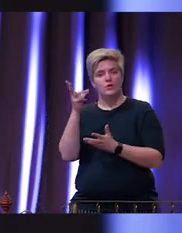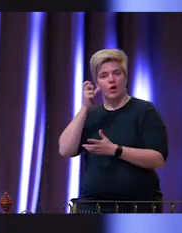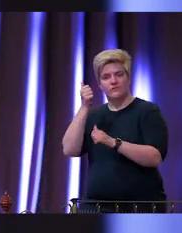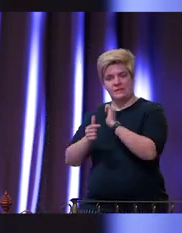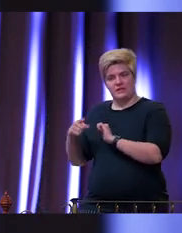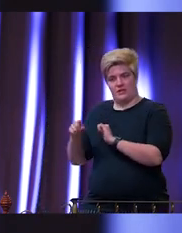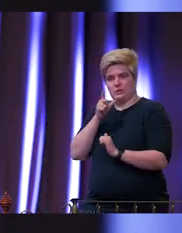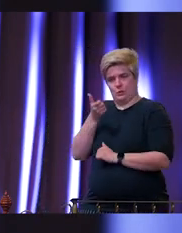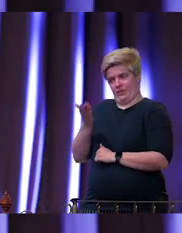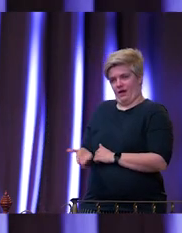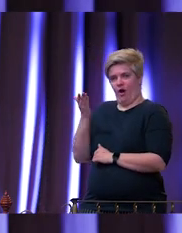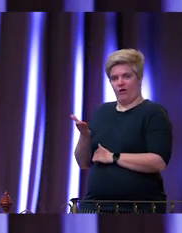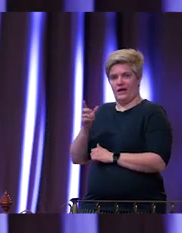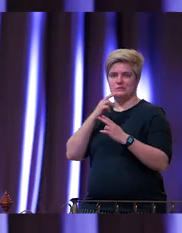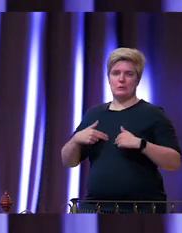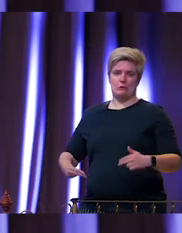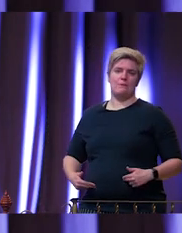privilege to work with you, so thank you.